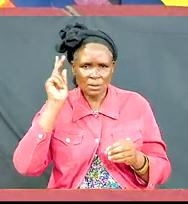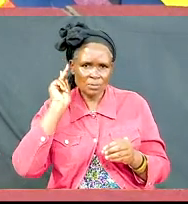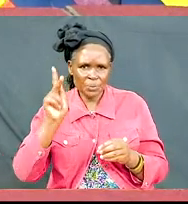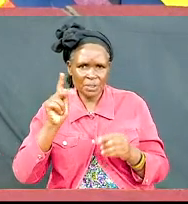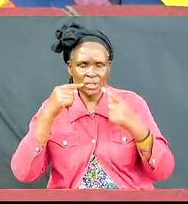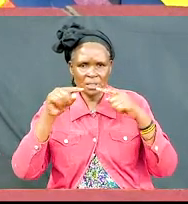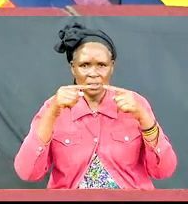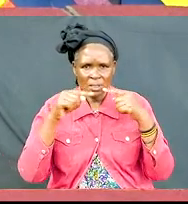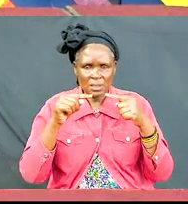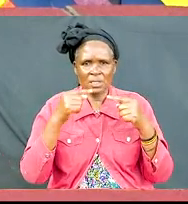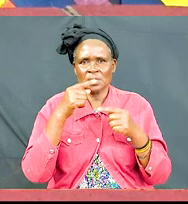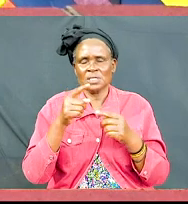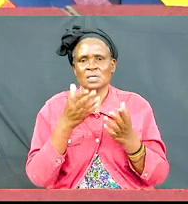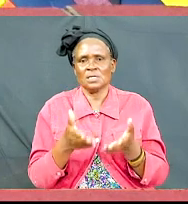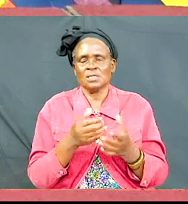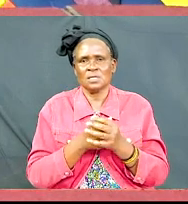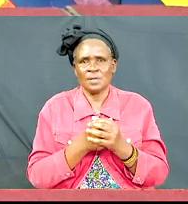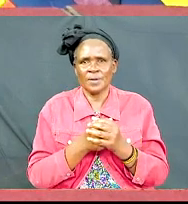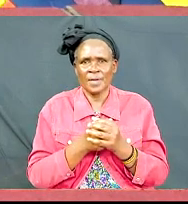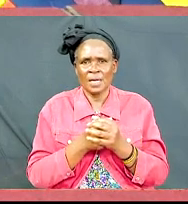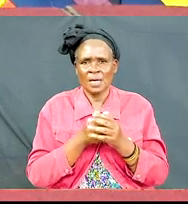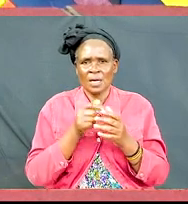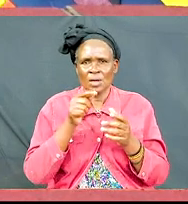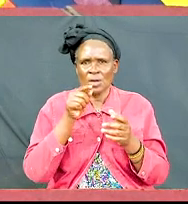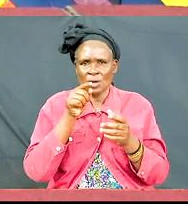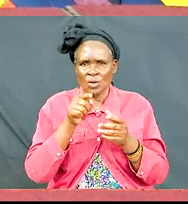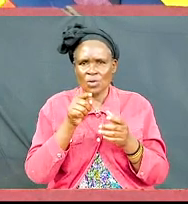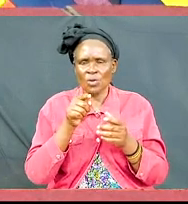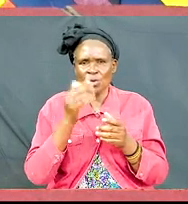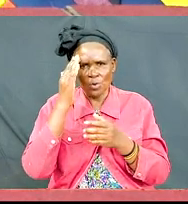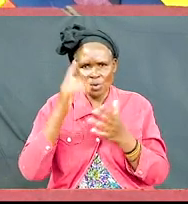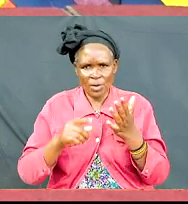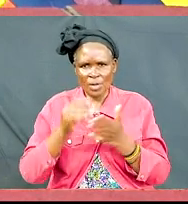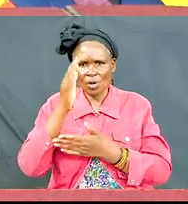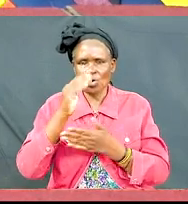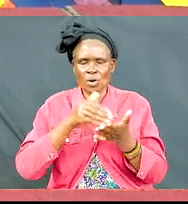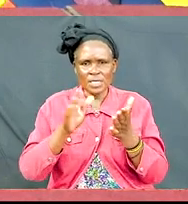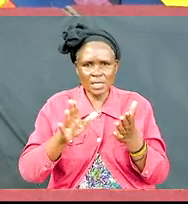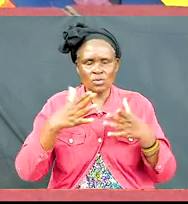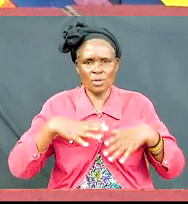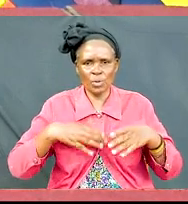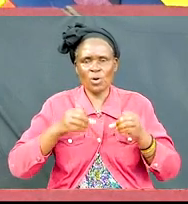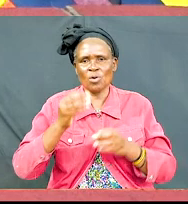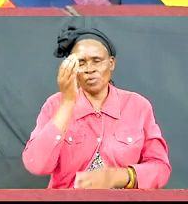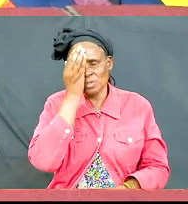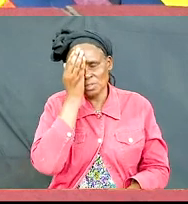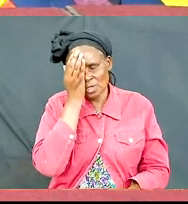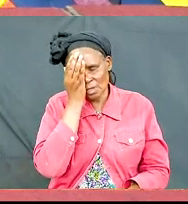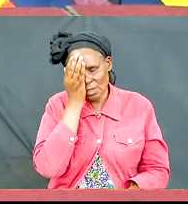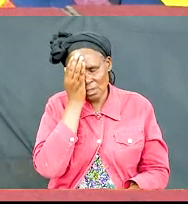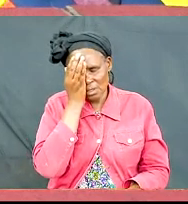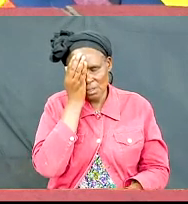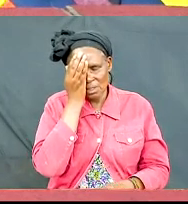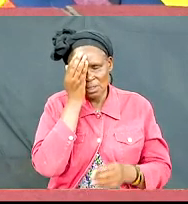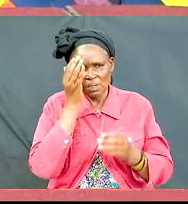to Cornelius says this. You know the message God sent to the people of Israel. Telling